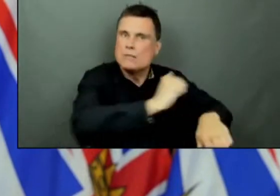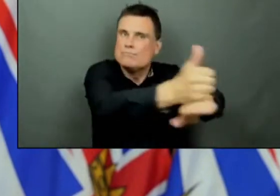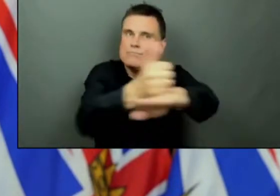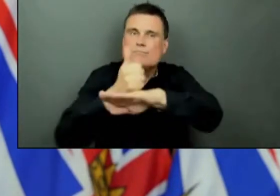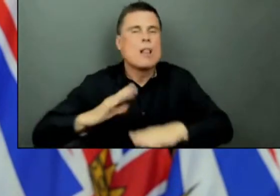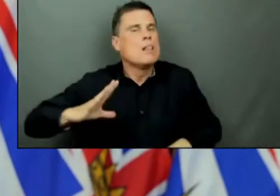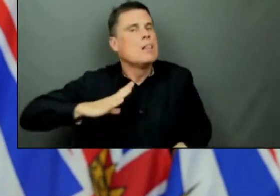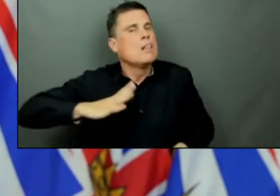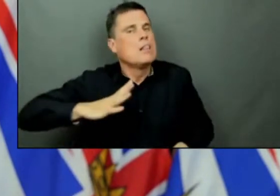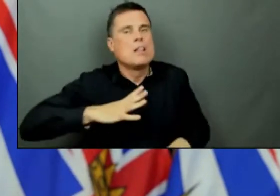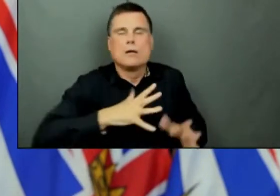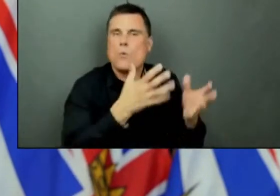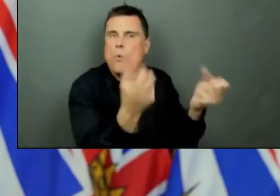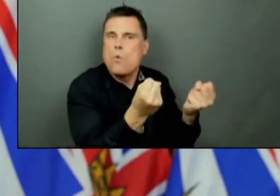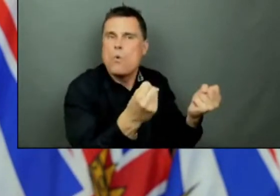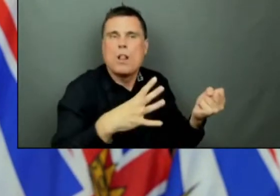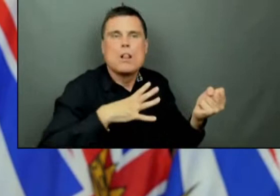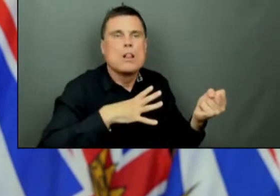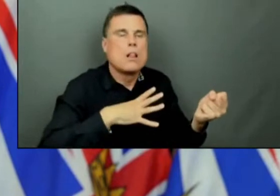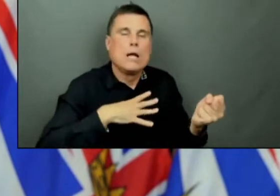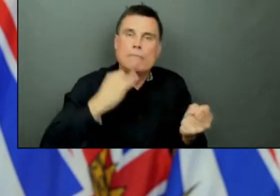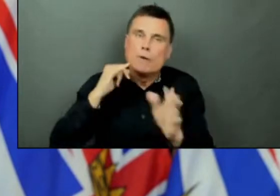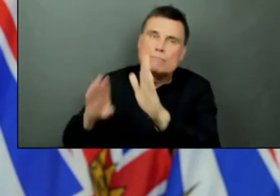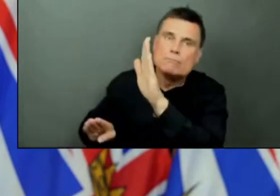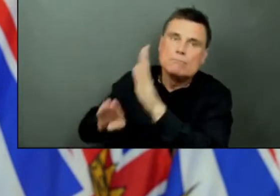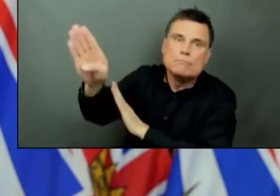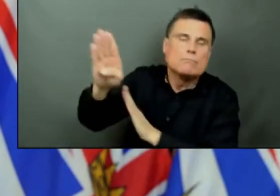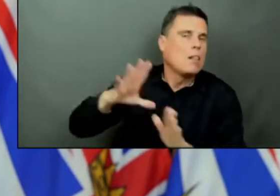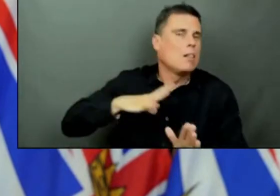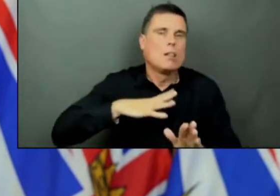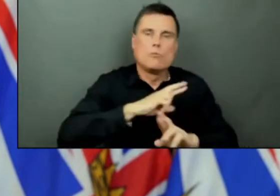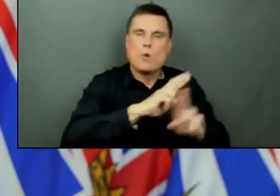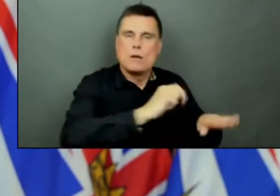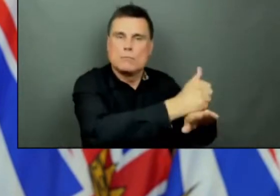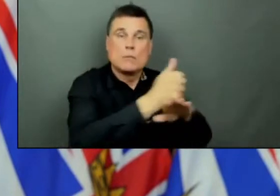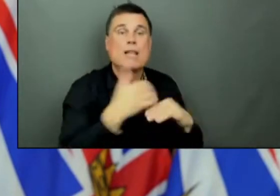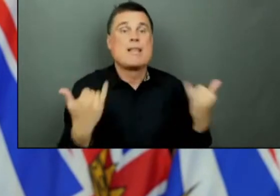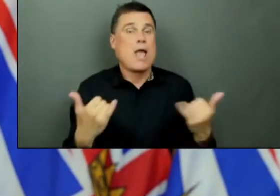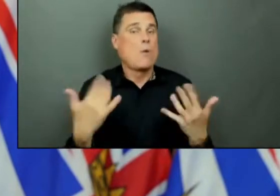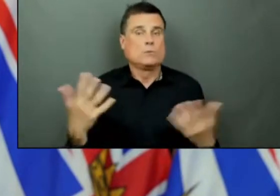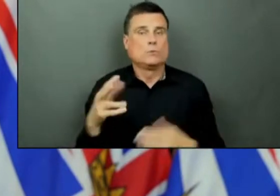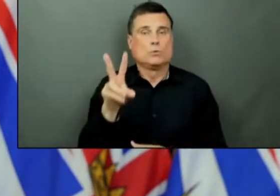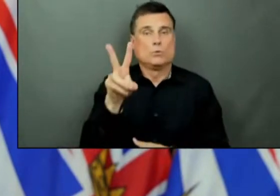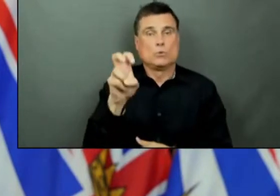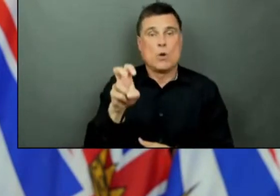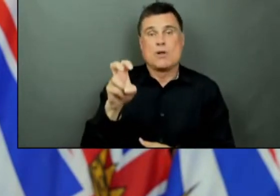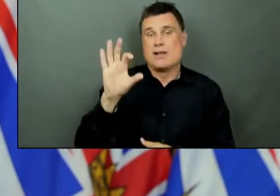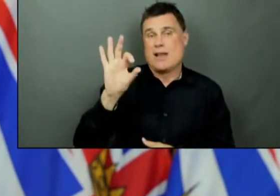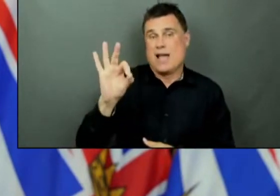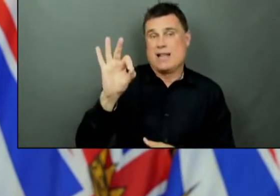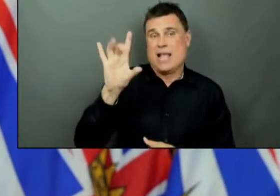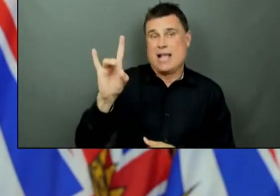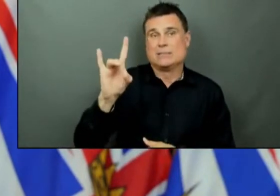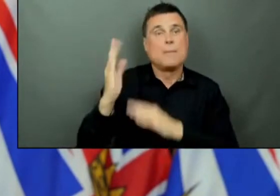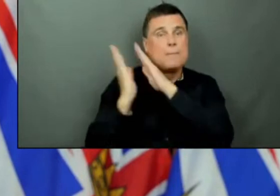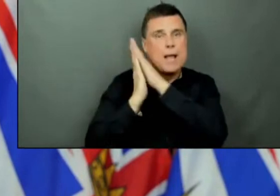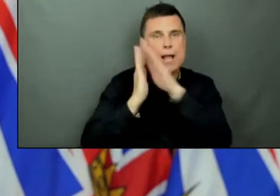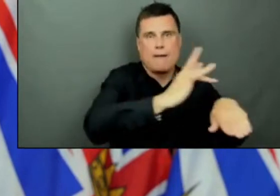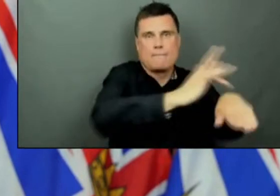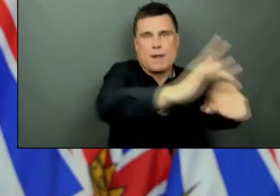3,035 overall in hospitals and 298 vacant base and surge beds overall. But we're still